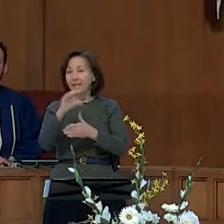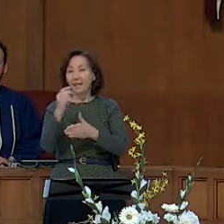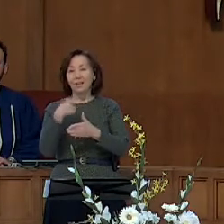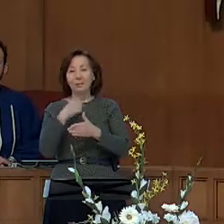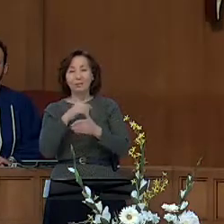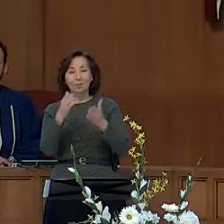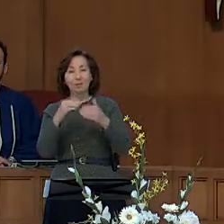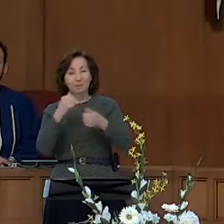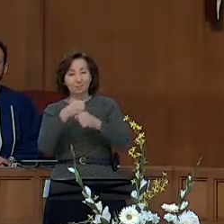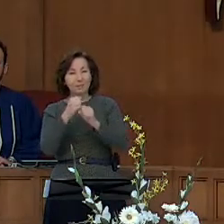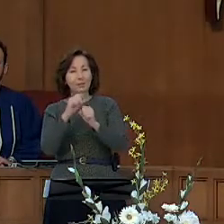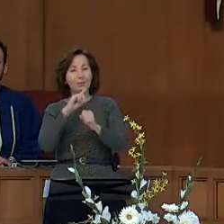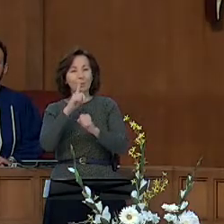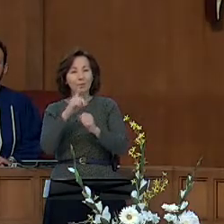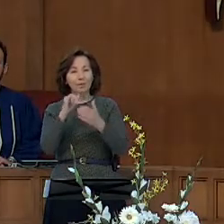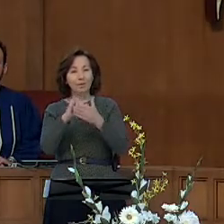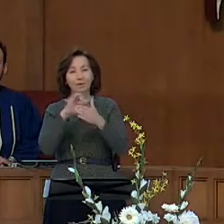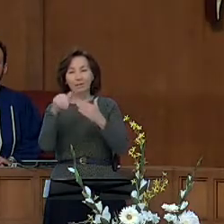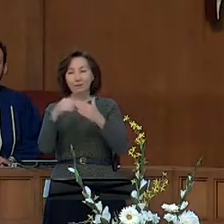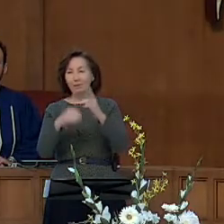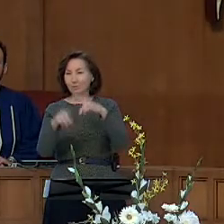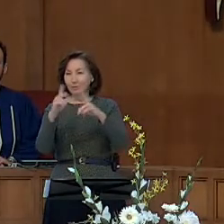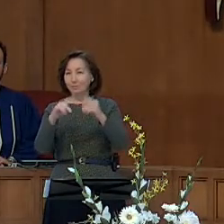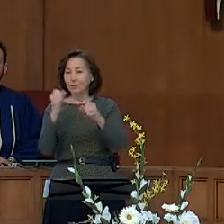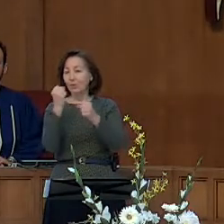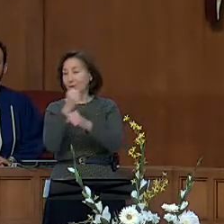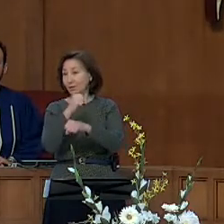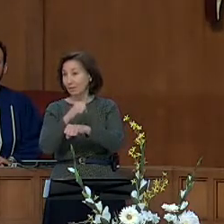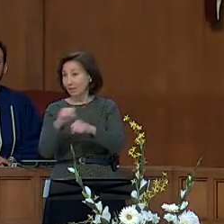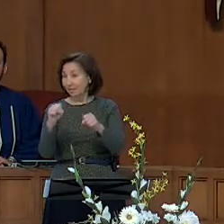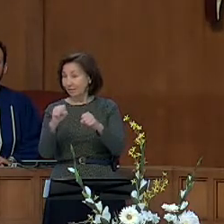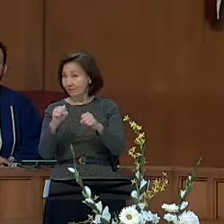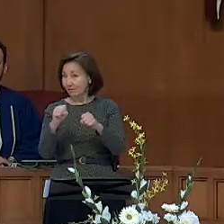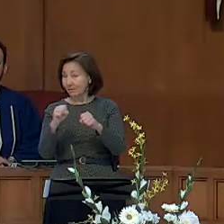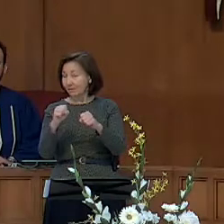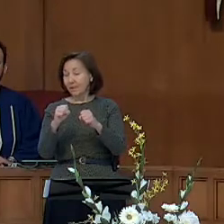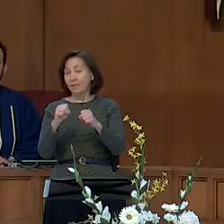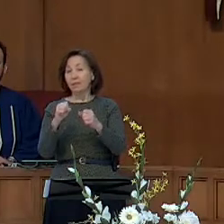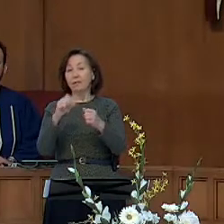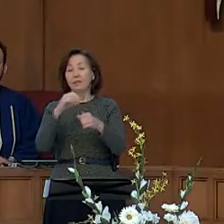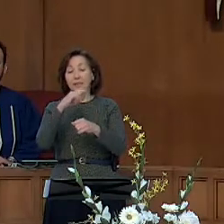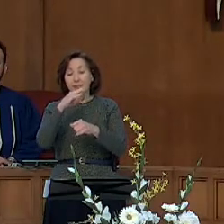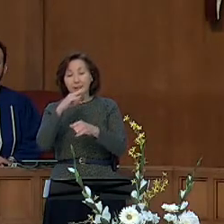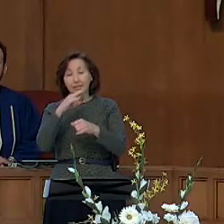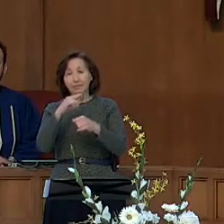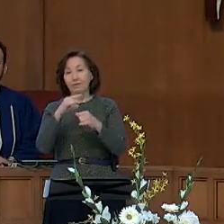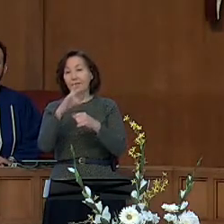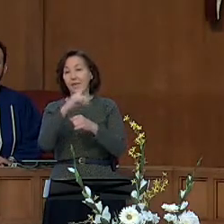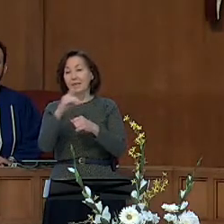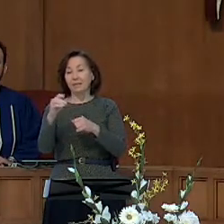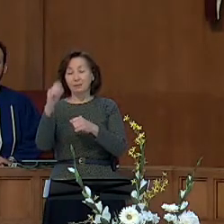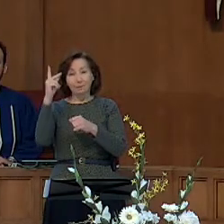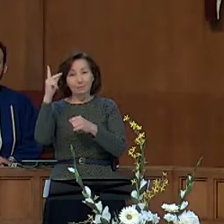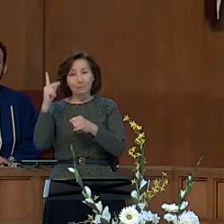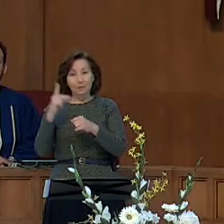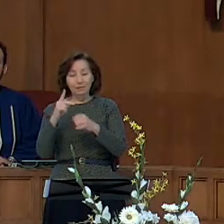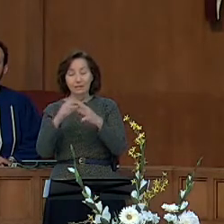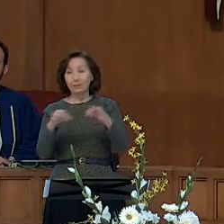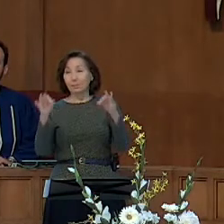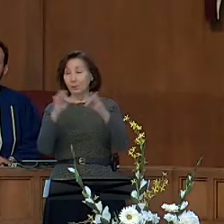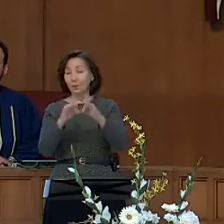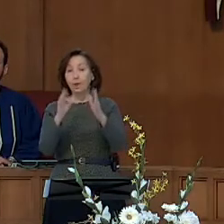make sure everybody's safe. All of our kids, as far as school is concerned and parents, it's so important. Pray